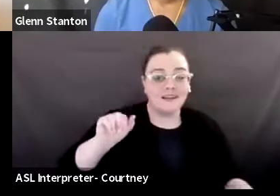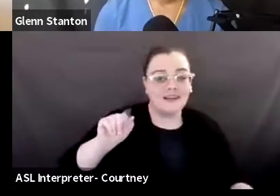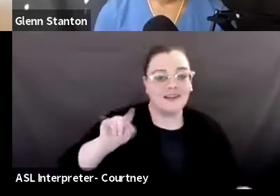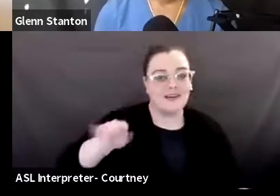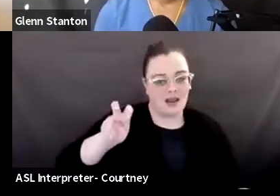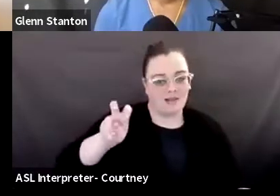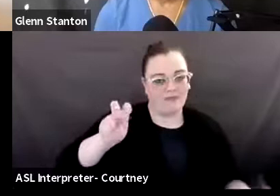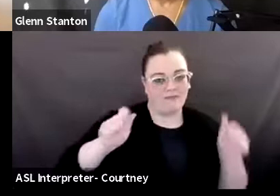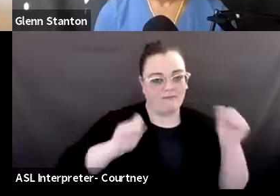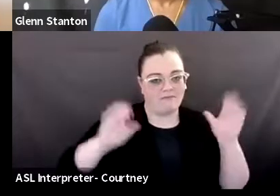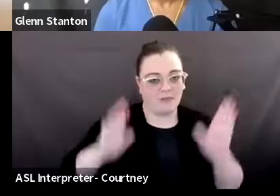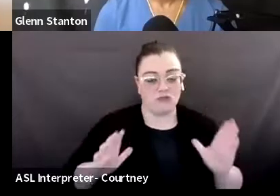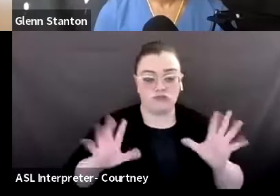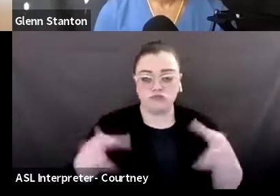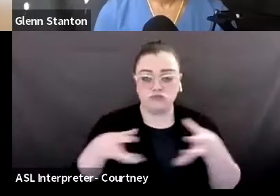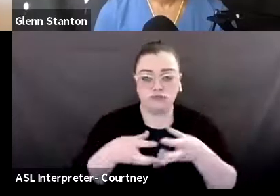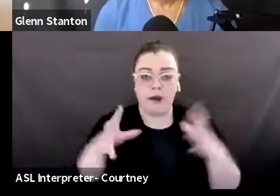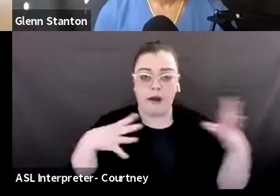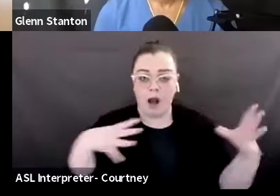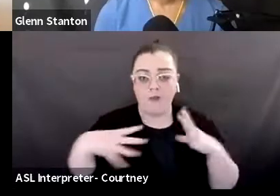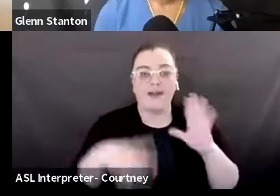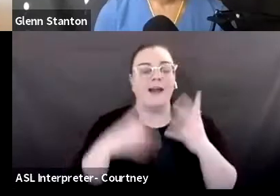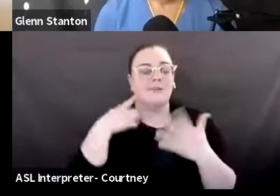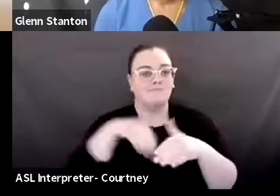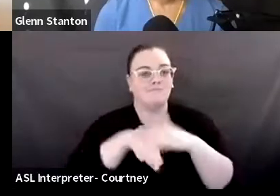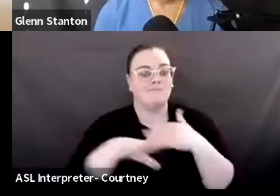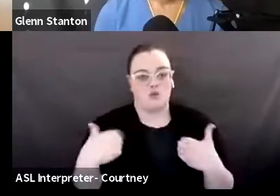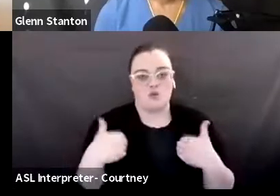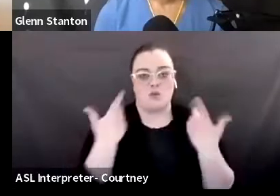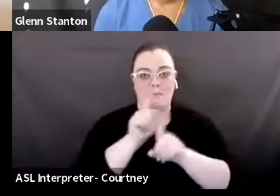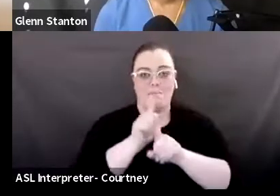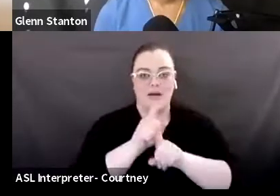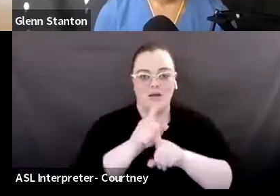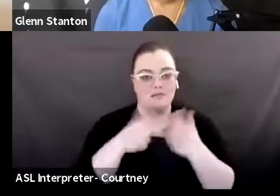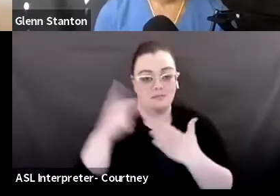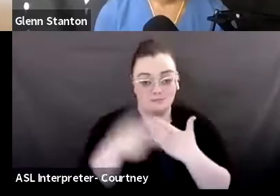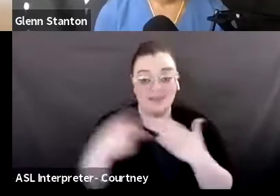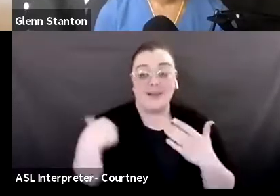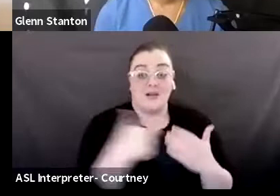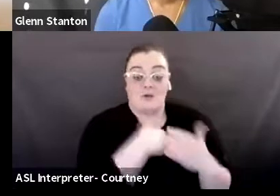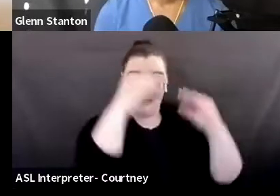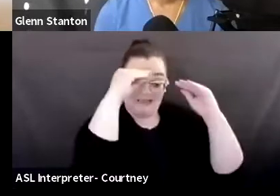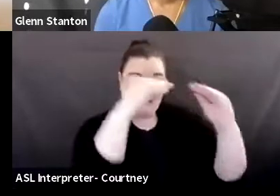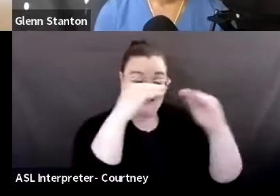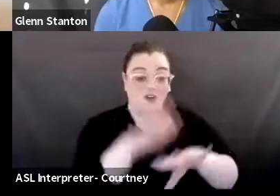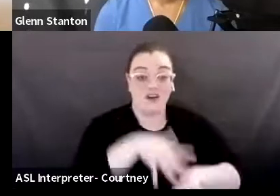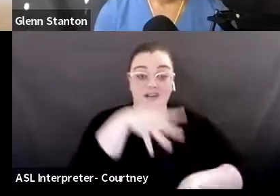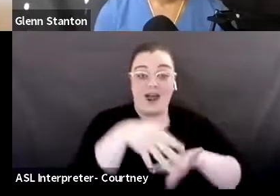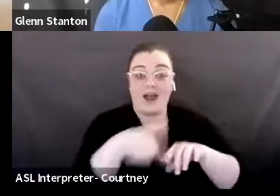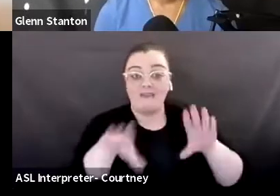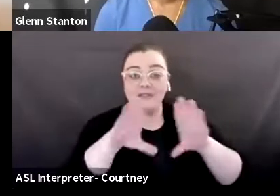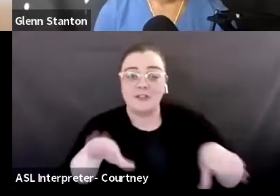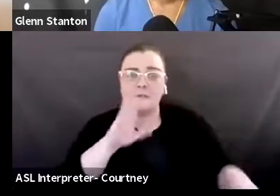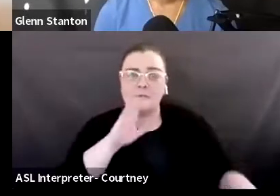found myself in a youth mentoring program where we were teaching Native kids ages 8